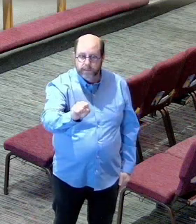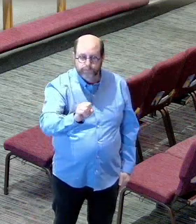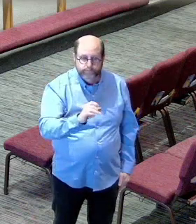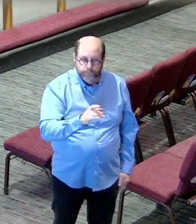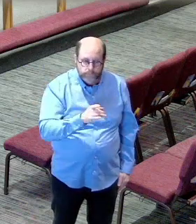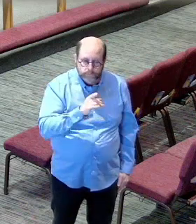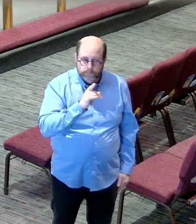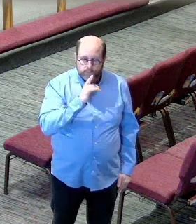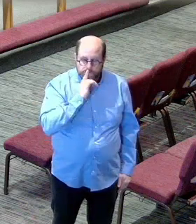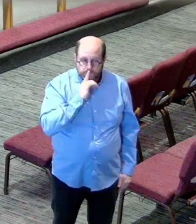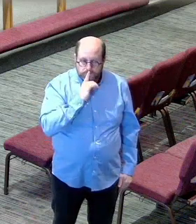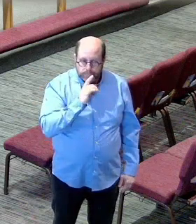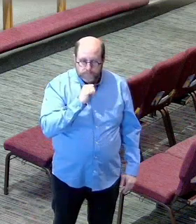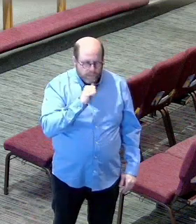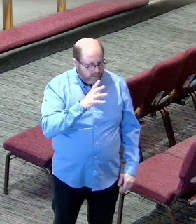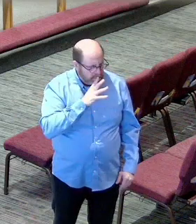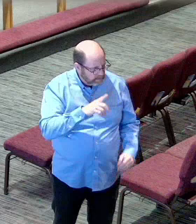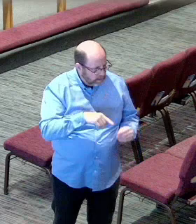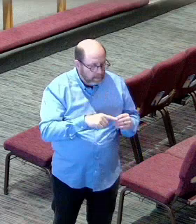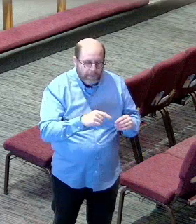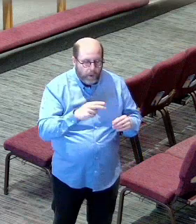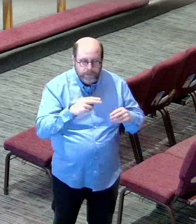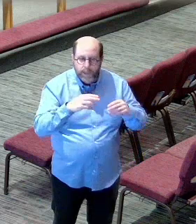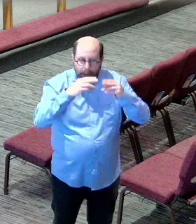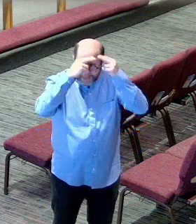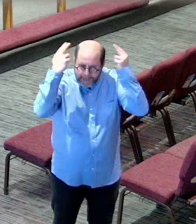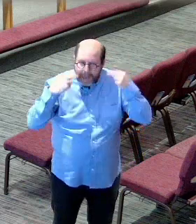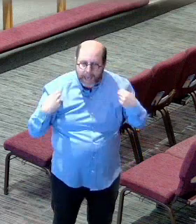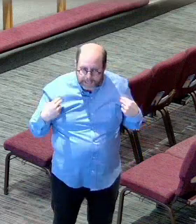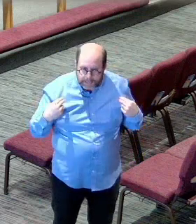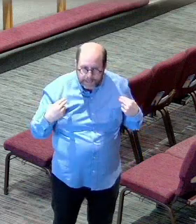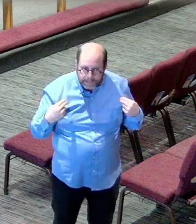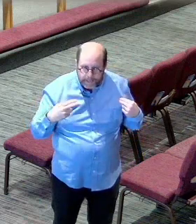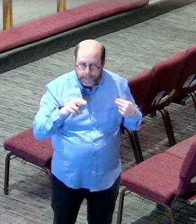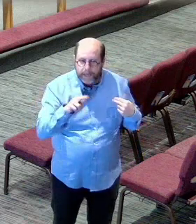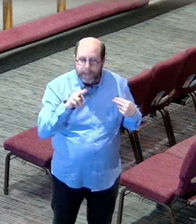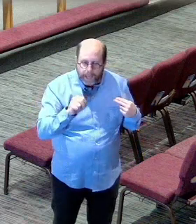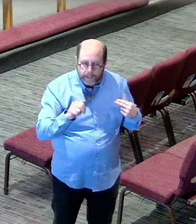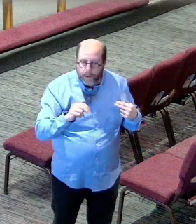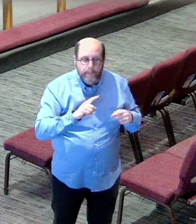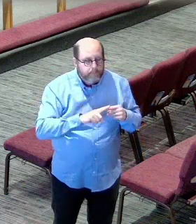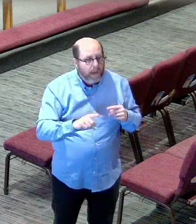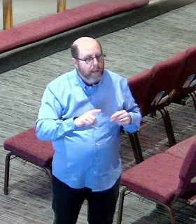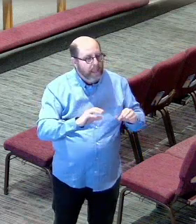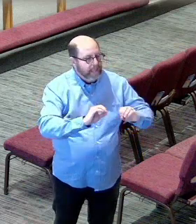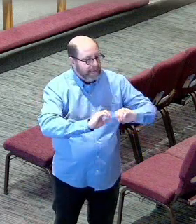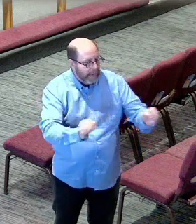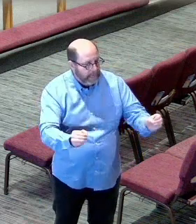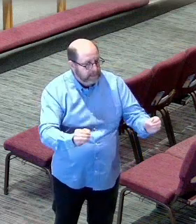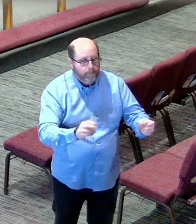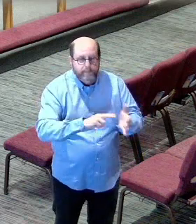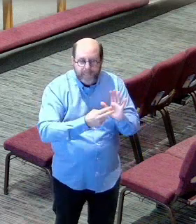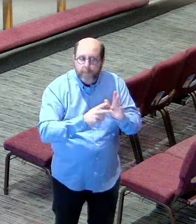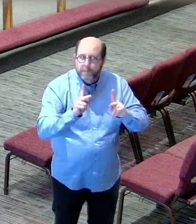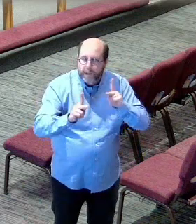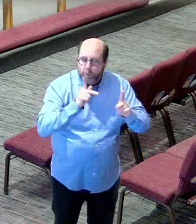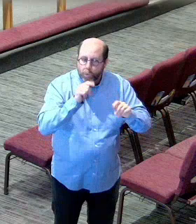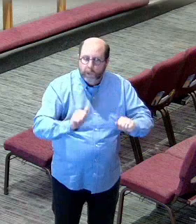religious in the Roman Church. It's people who have given up